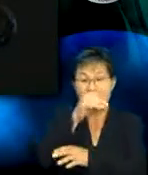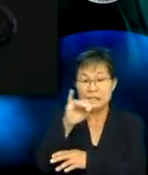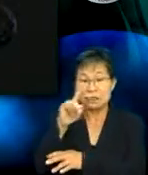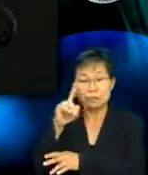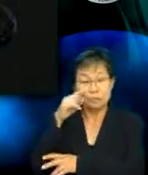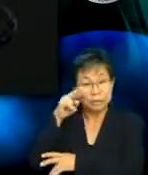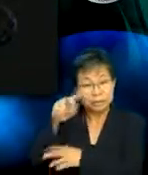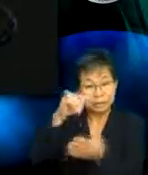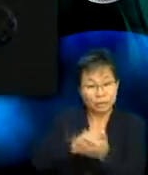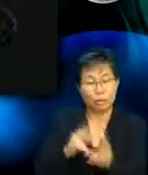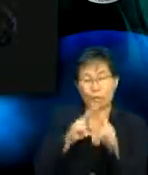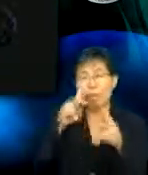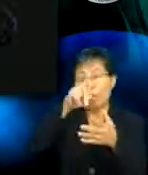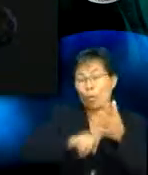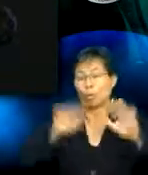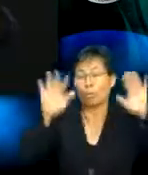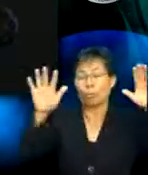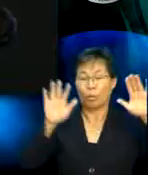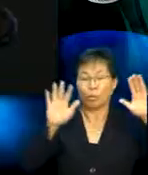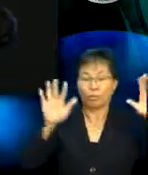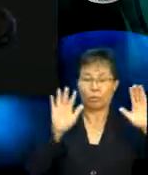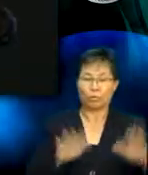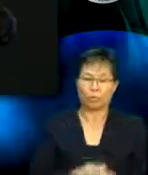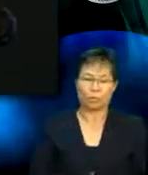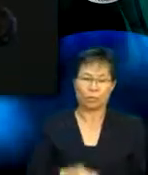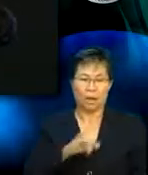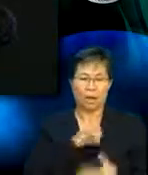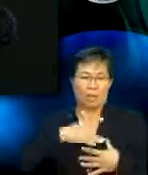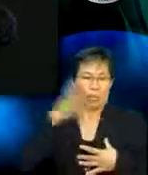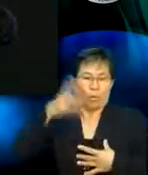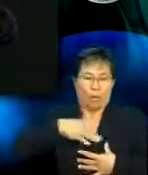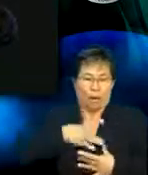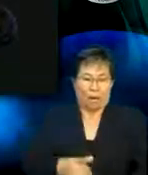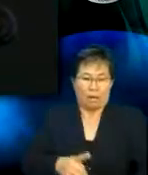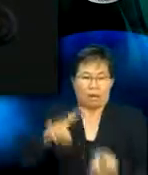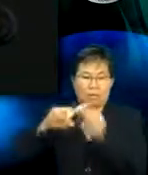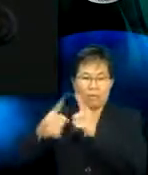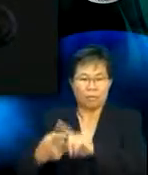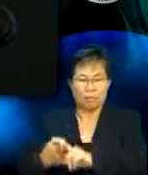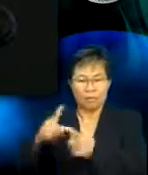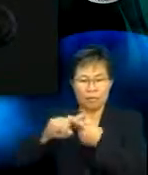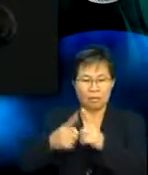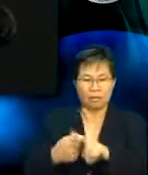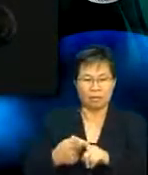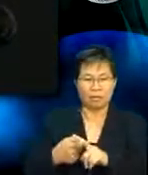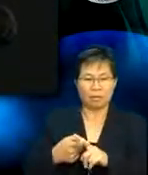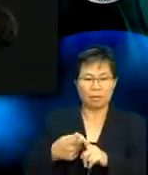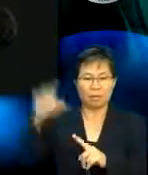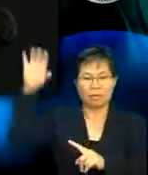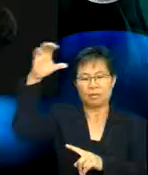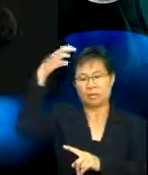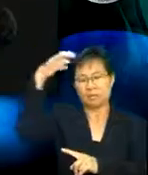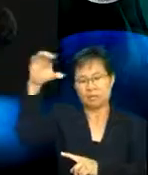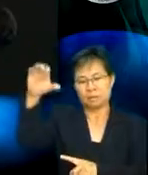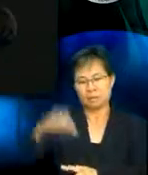Wow! Did you see that? What a wonderful figure! I would like